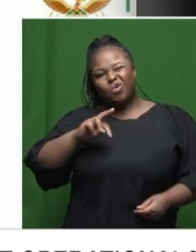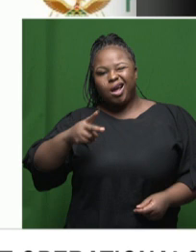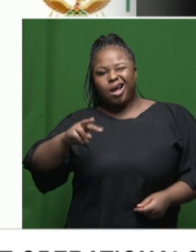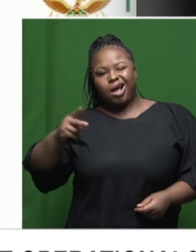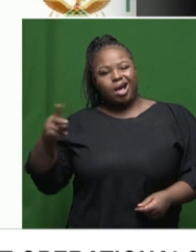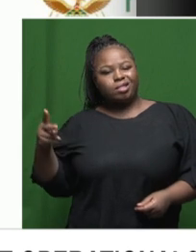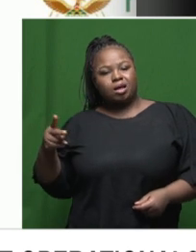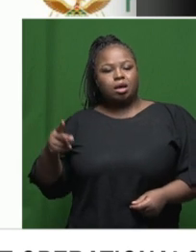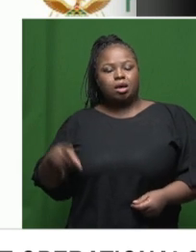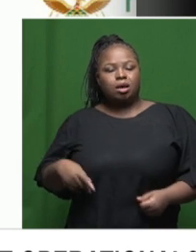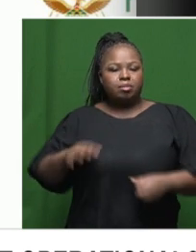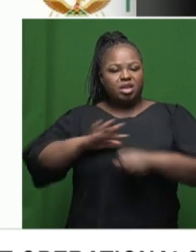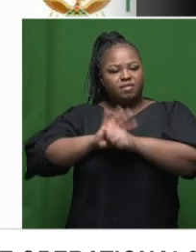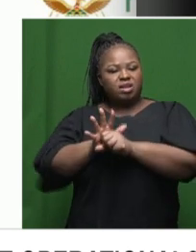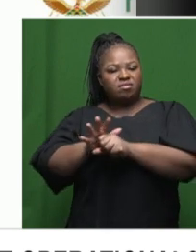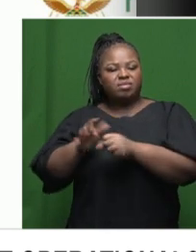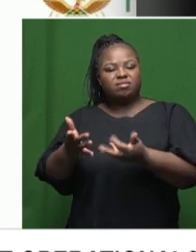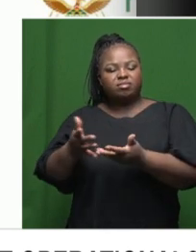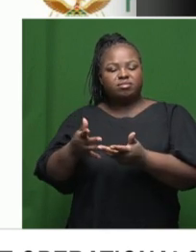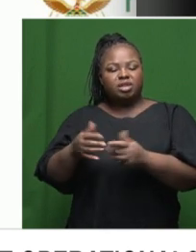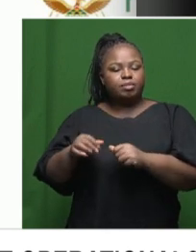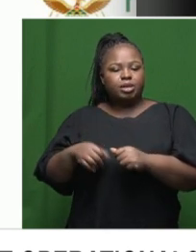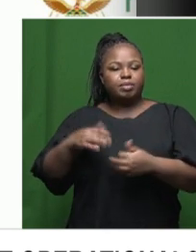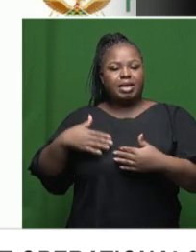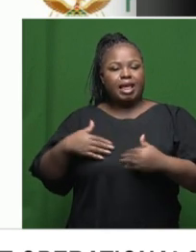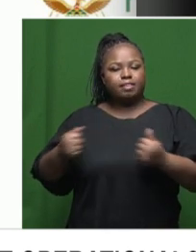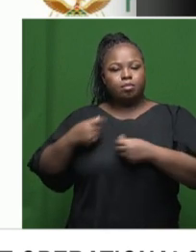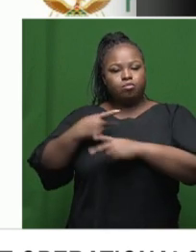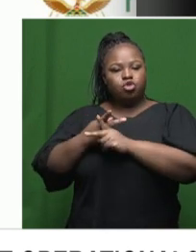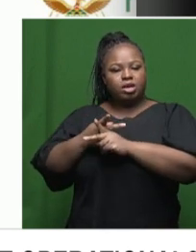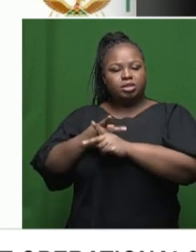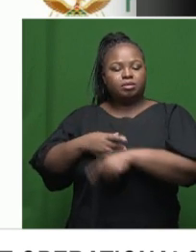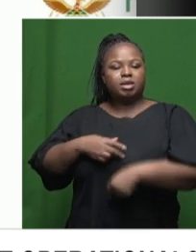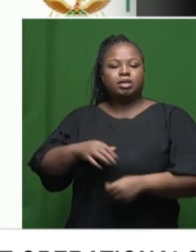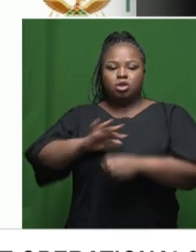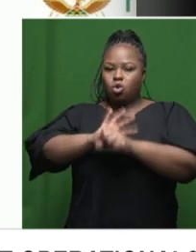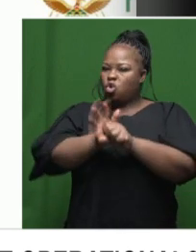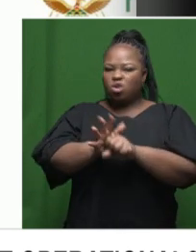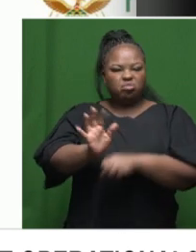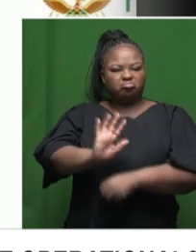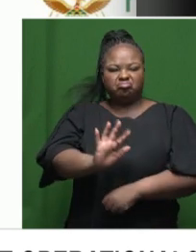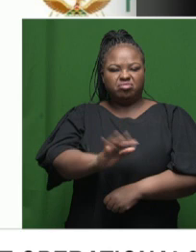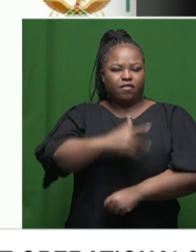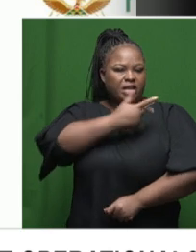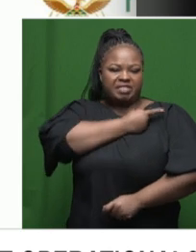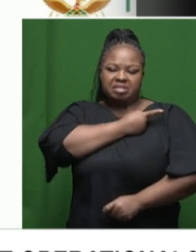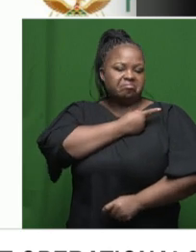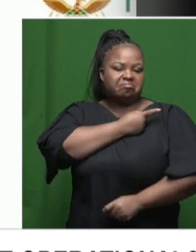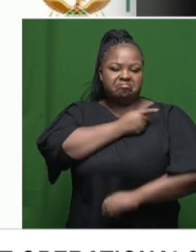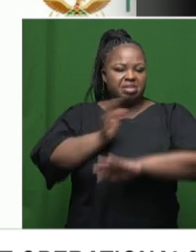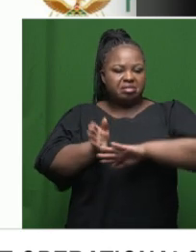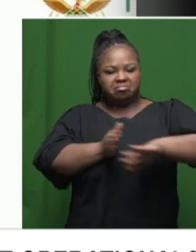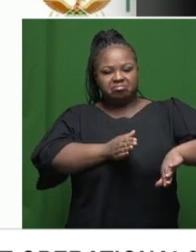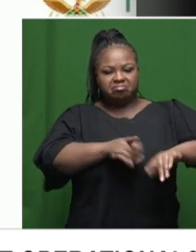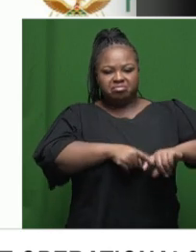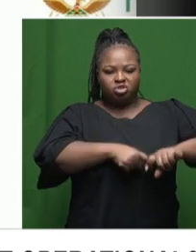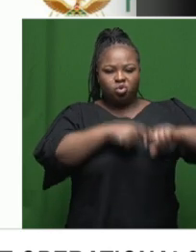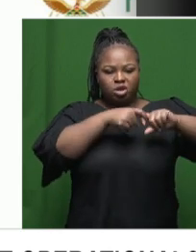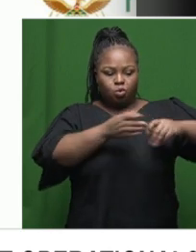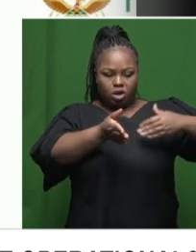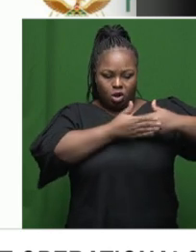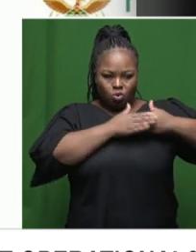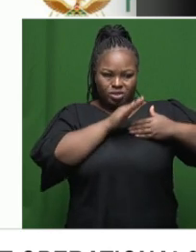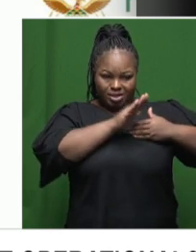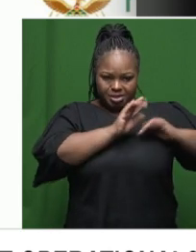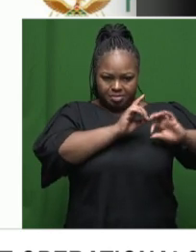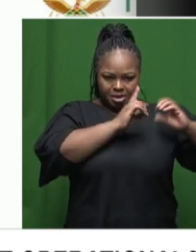they're producing a number of health products, not only COVID-19 vaccines. So hence we said that we are closely working with